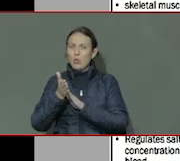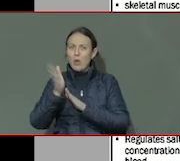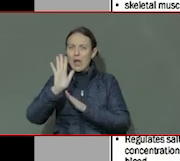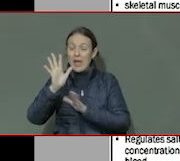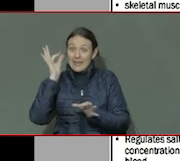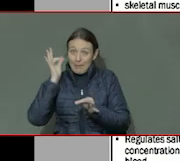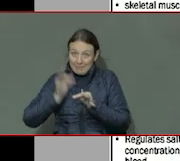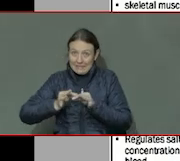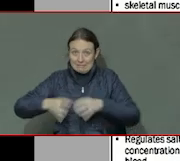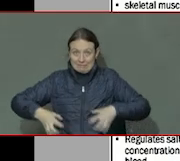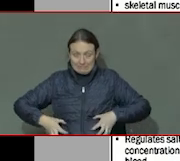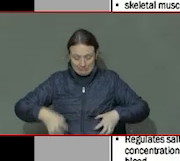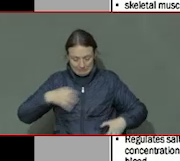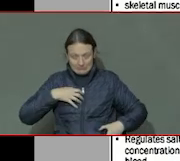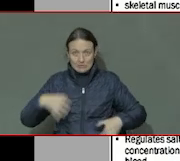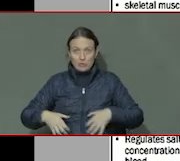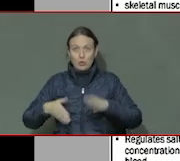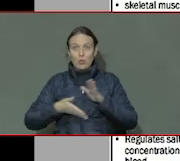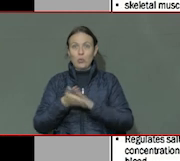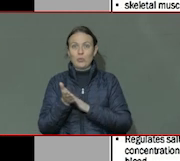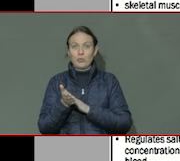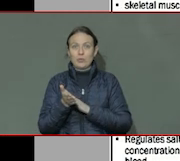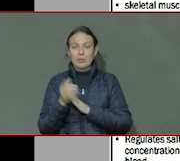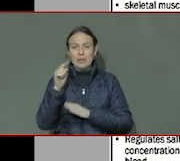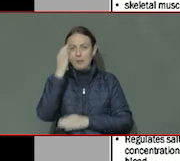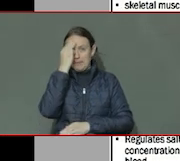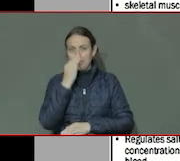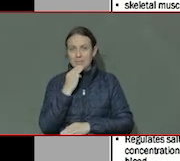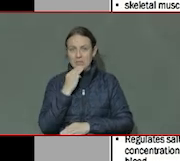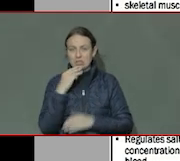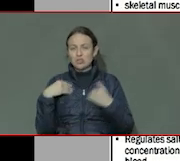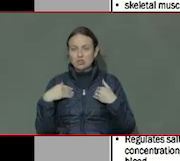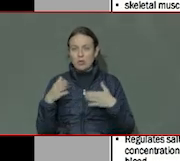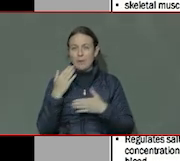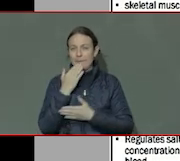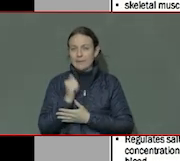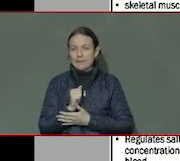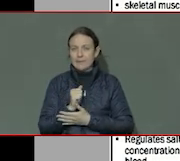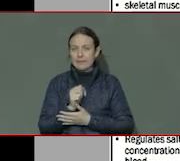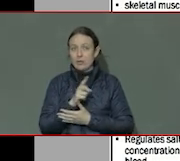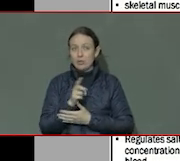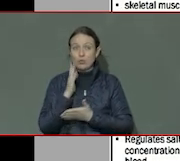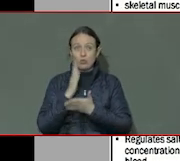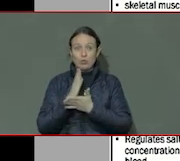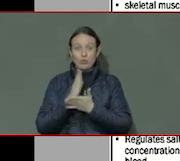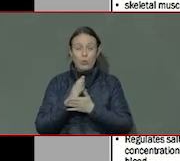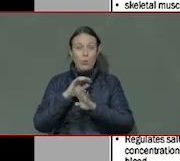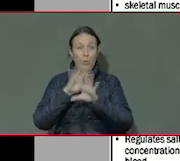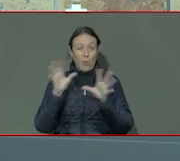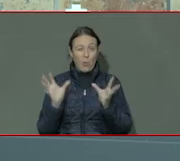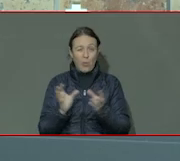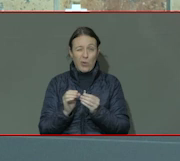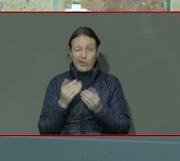organ. Okay, if we start here, please make sure that you go through every